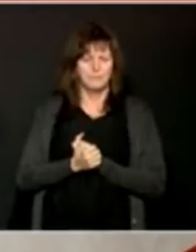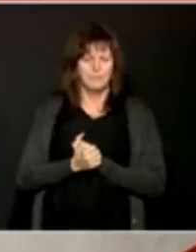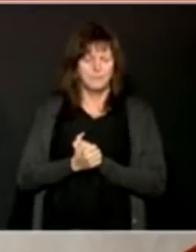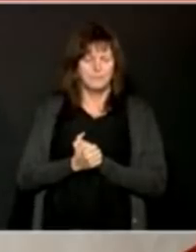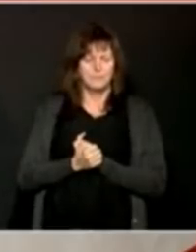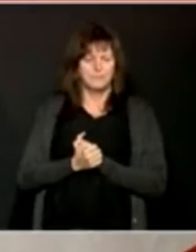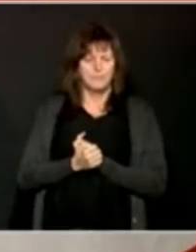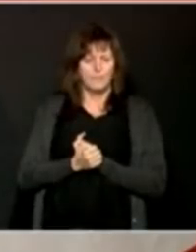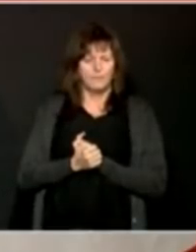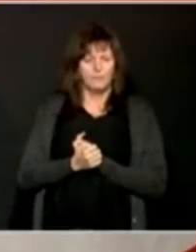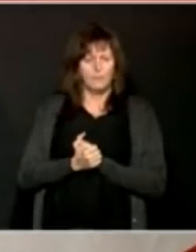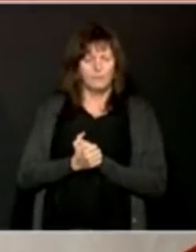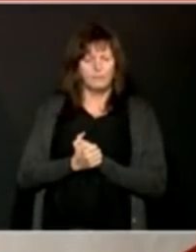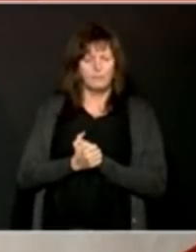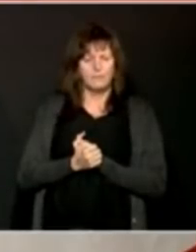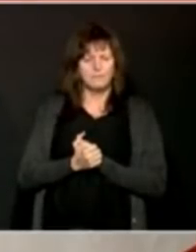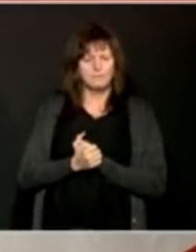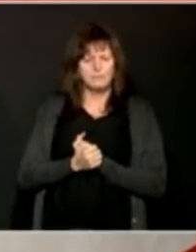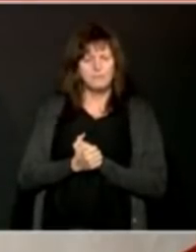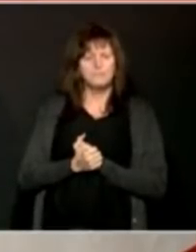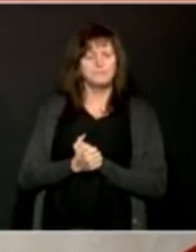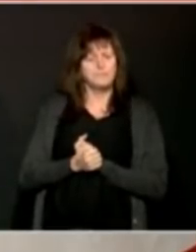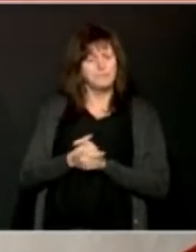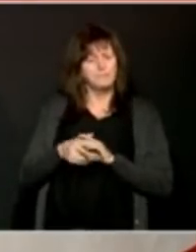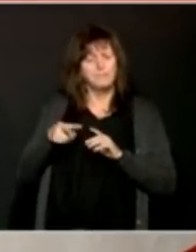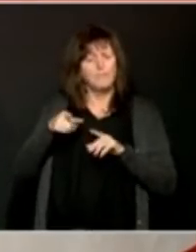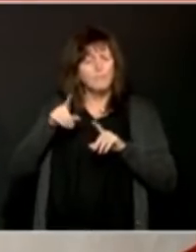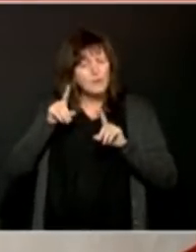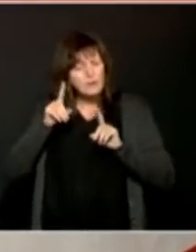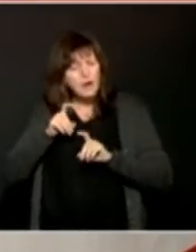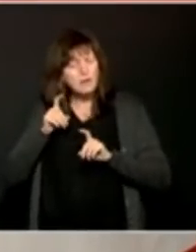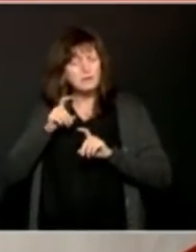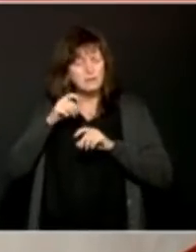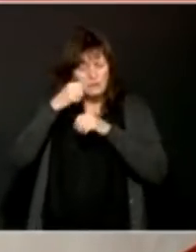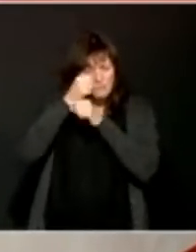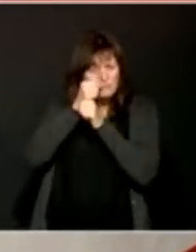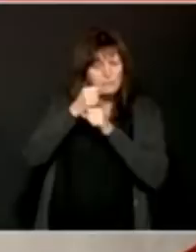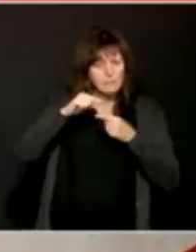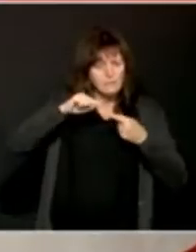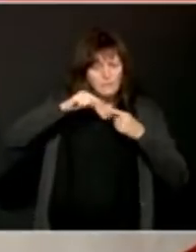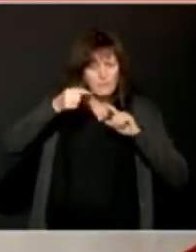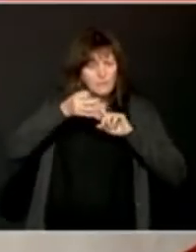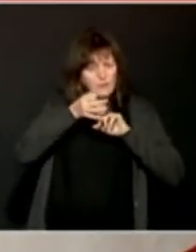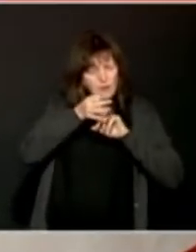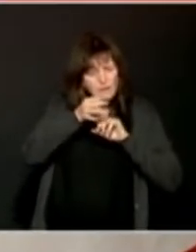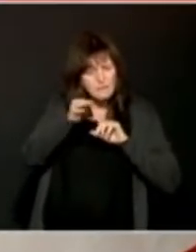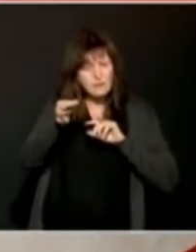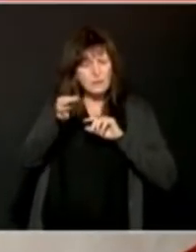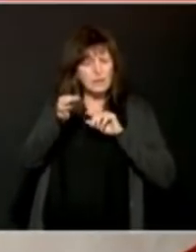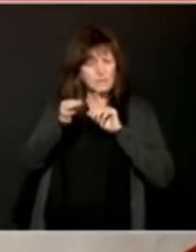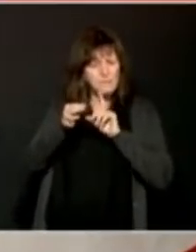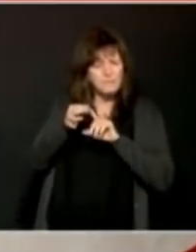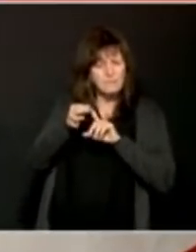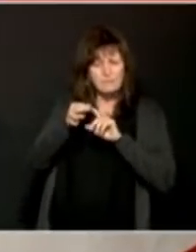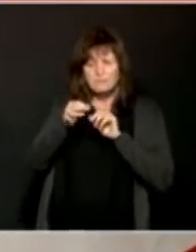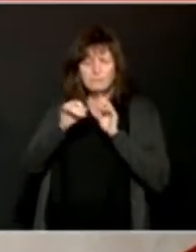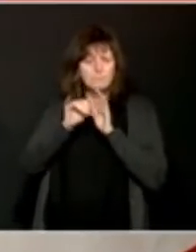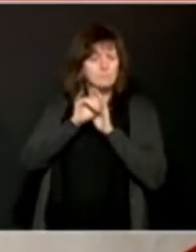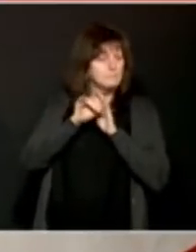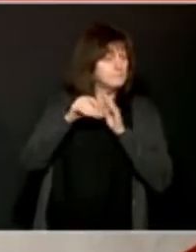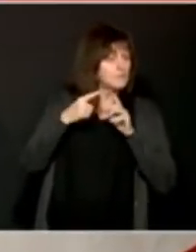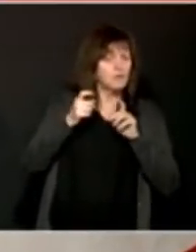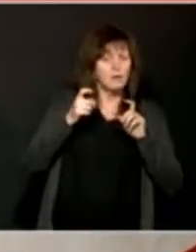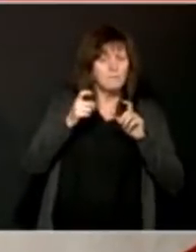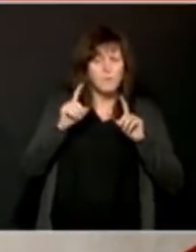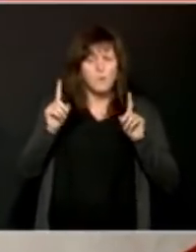13,226 samples that have a mutation detected where no lineage has been determined. The 7-day rolling